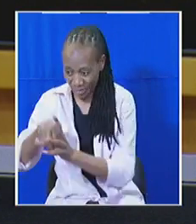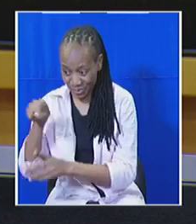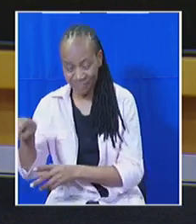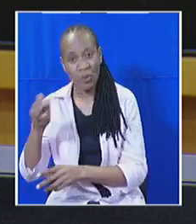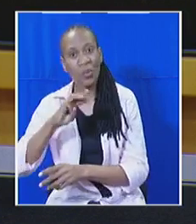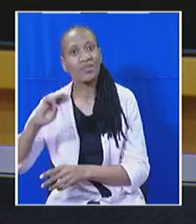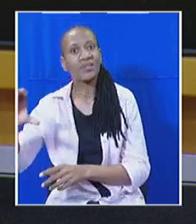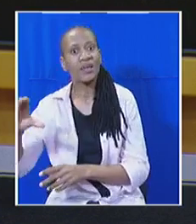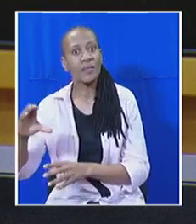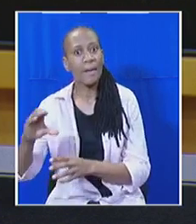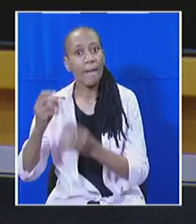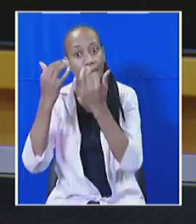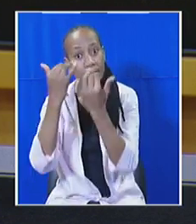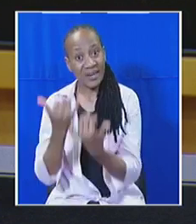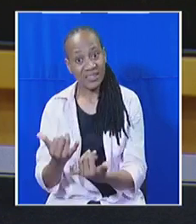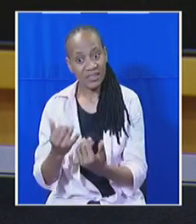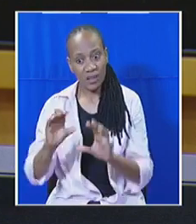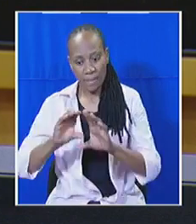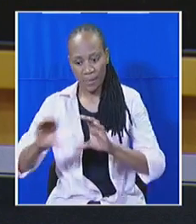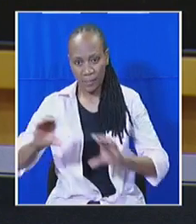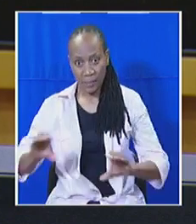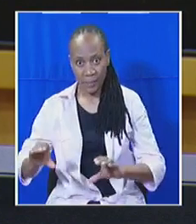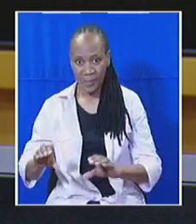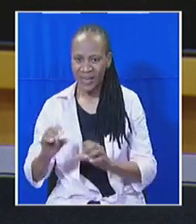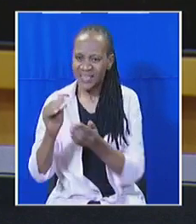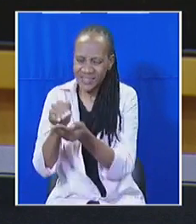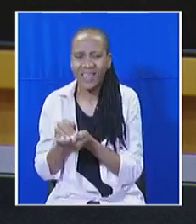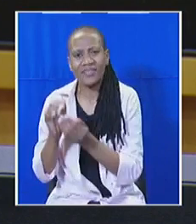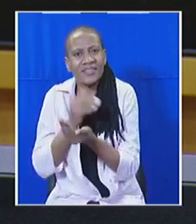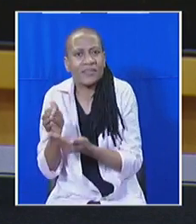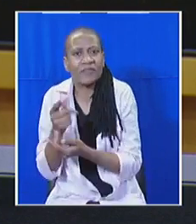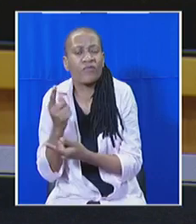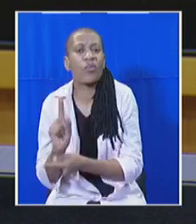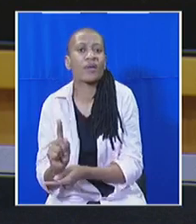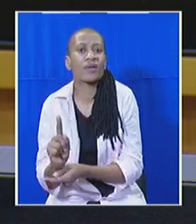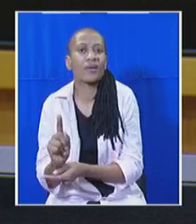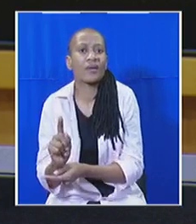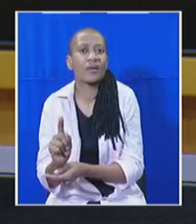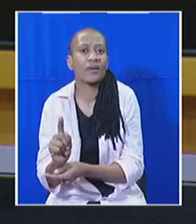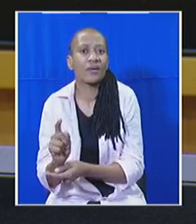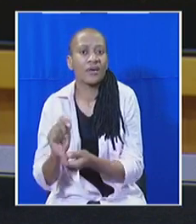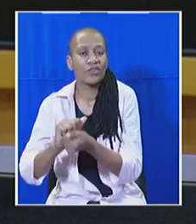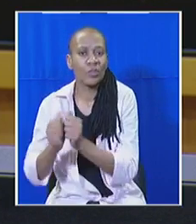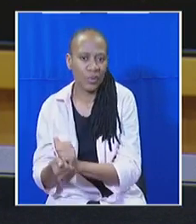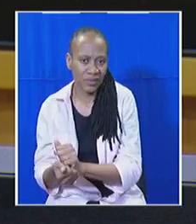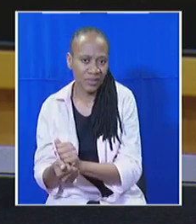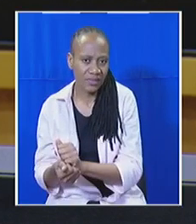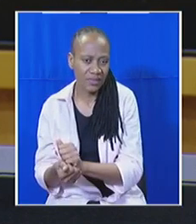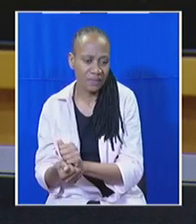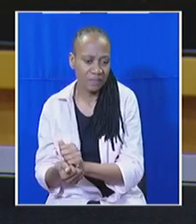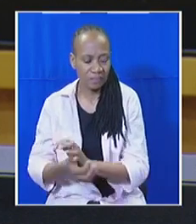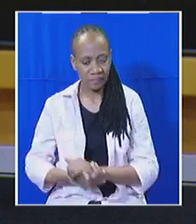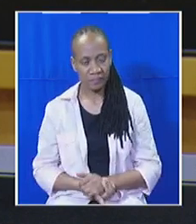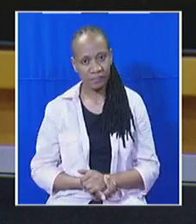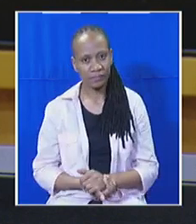money sufficiently in their own budget for sports development in their different provinces. But if I were